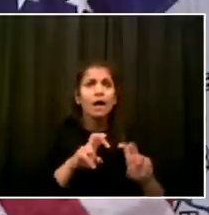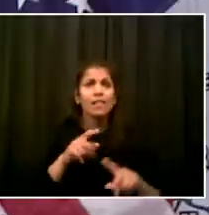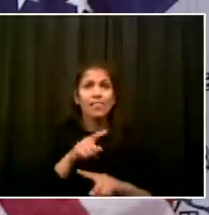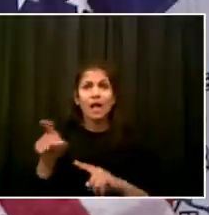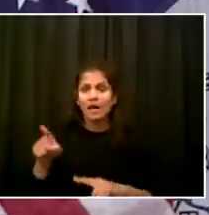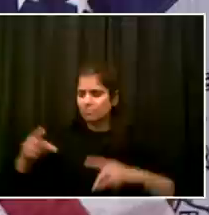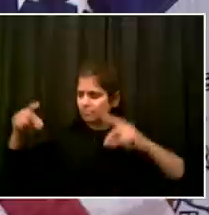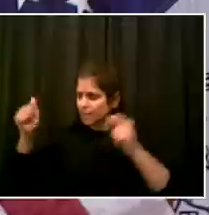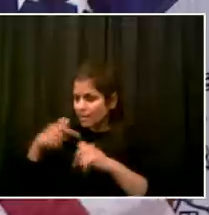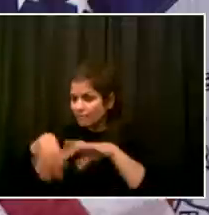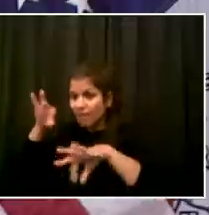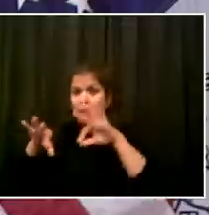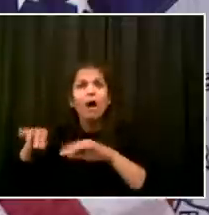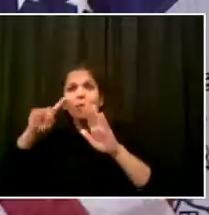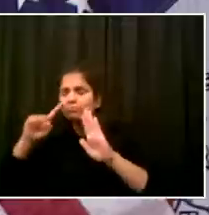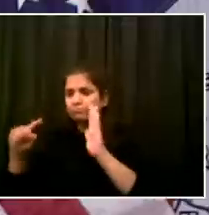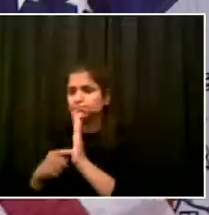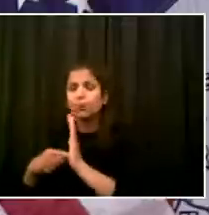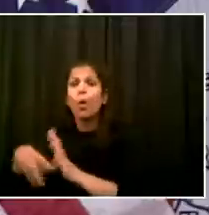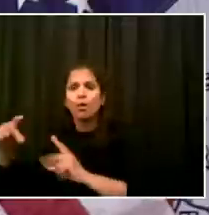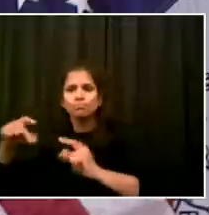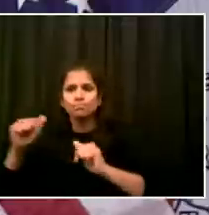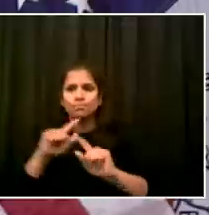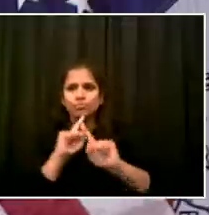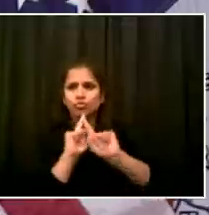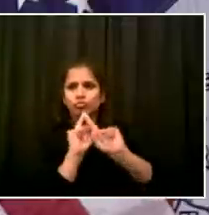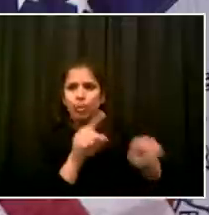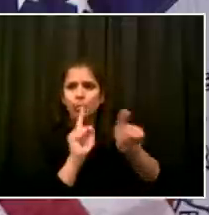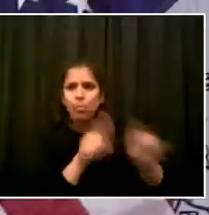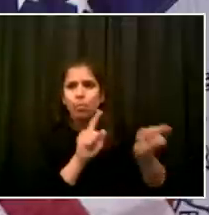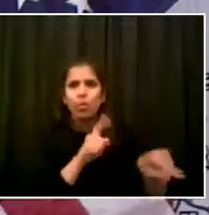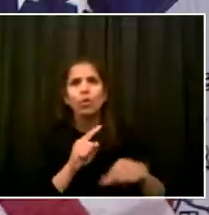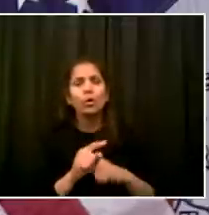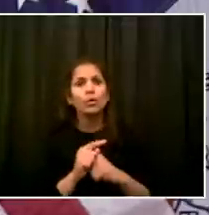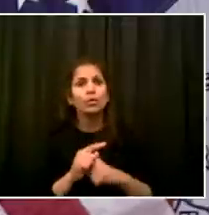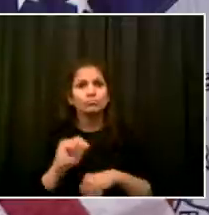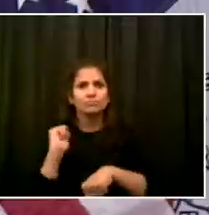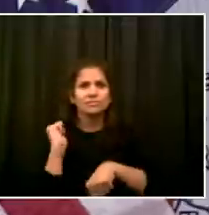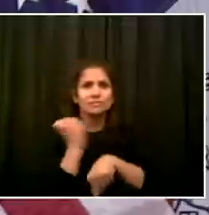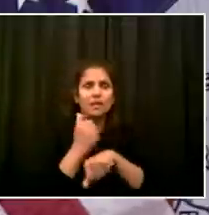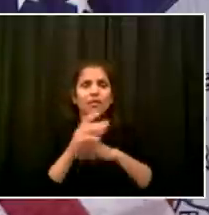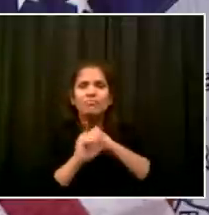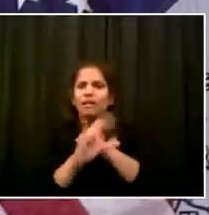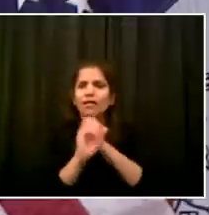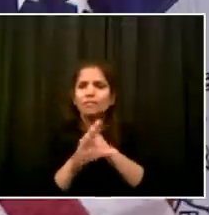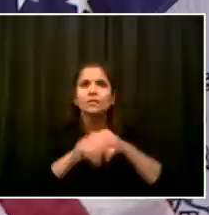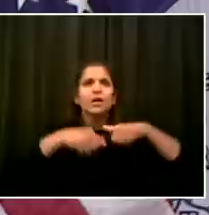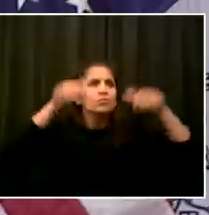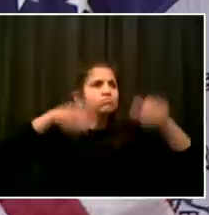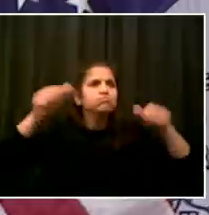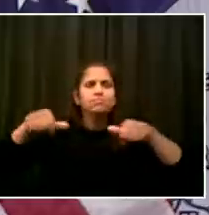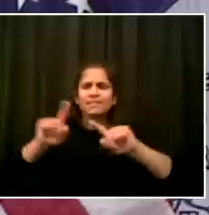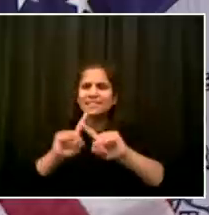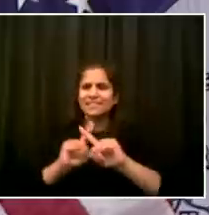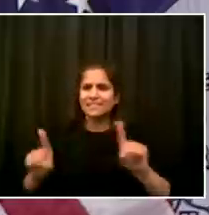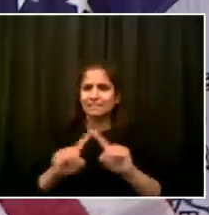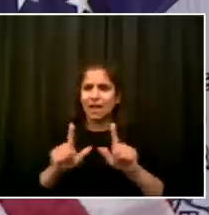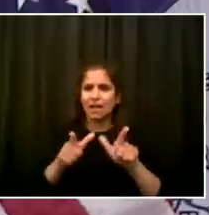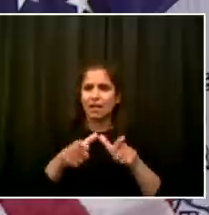the telehealth, all of the things to get more deeply into the communities that were most